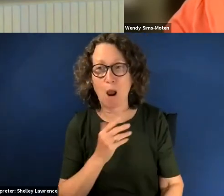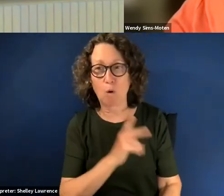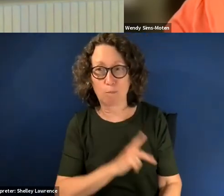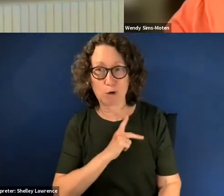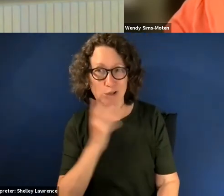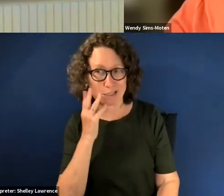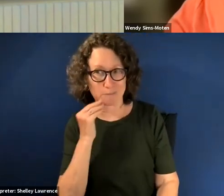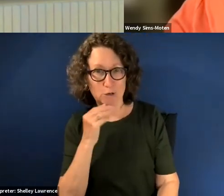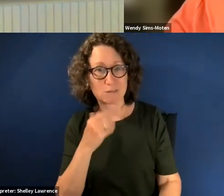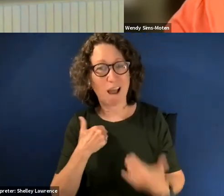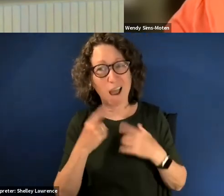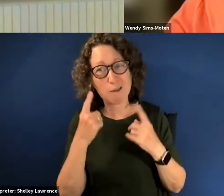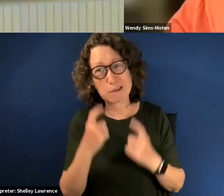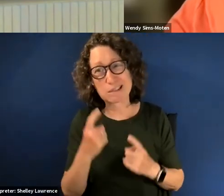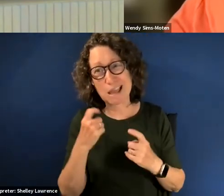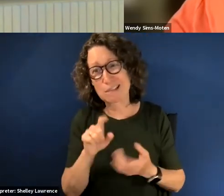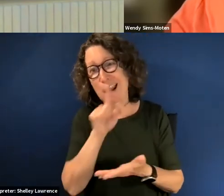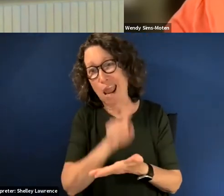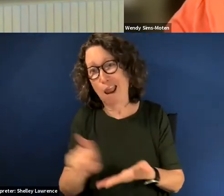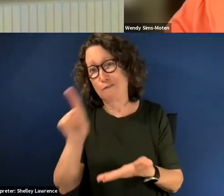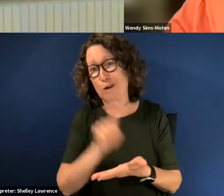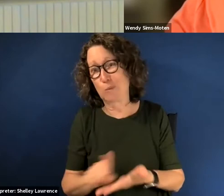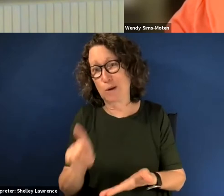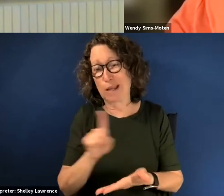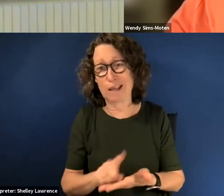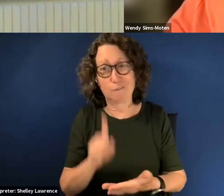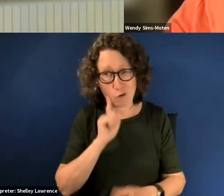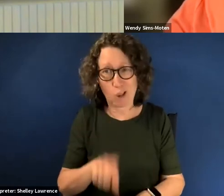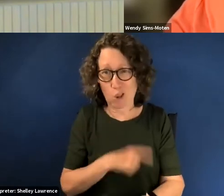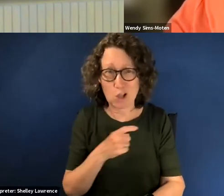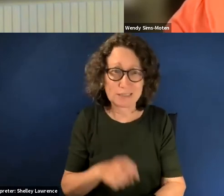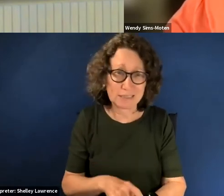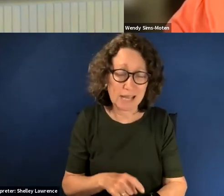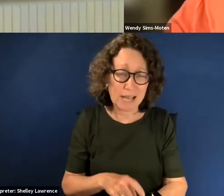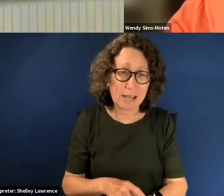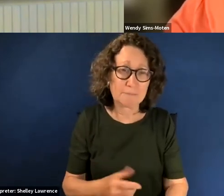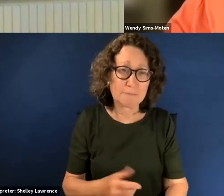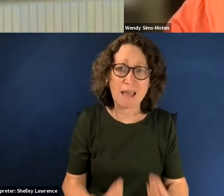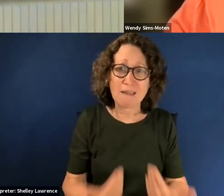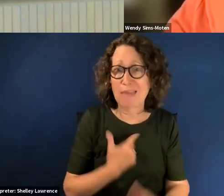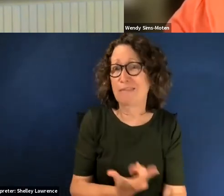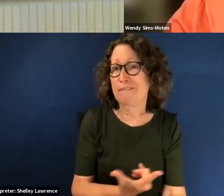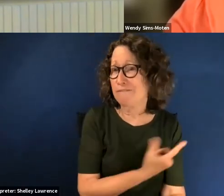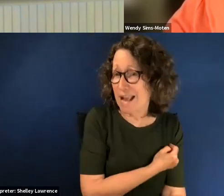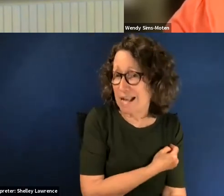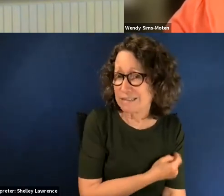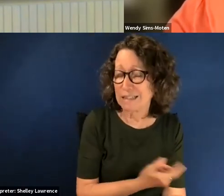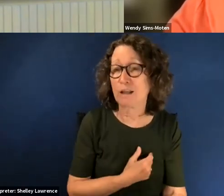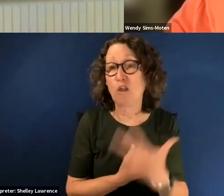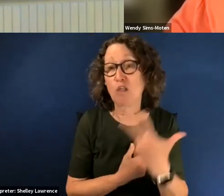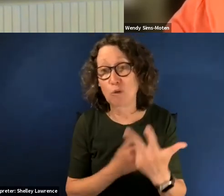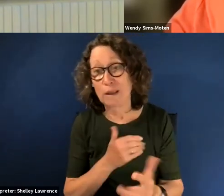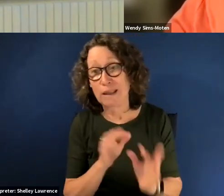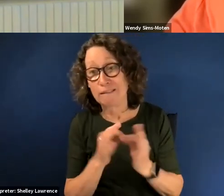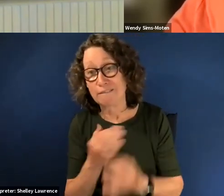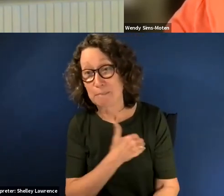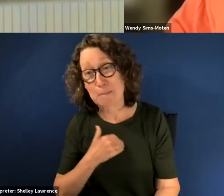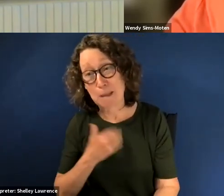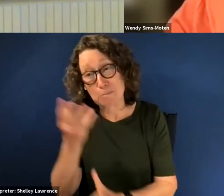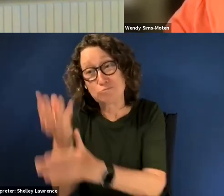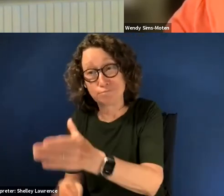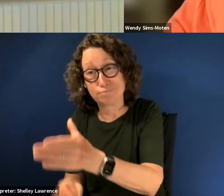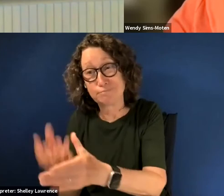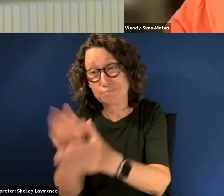experience. I've been tested weekly for a long, long time. I've had the vaccine. I've had three family members die because